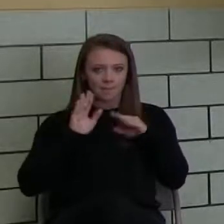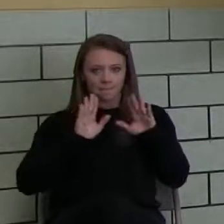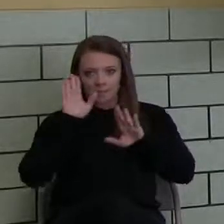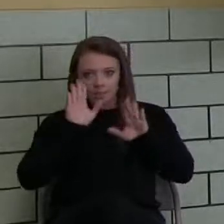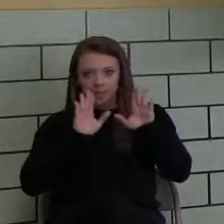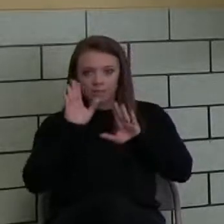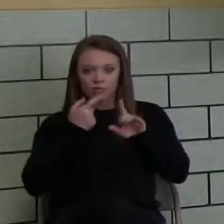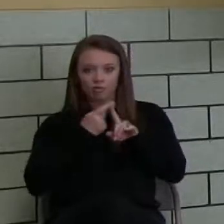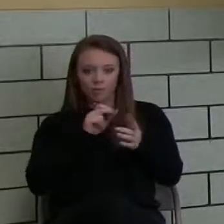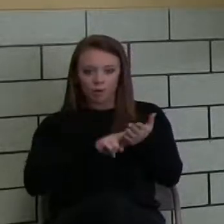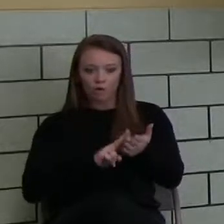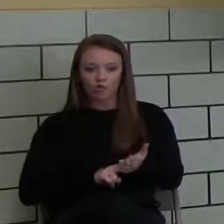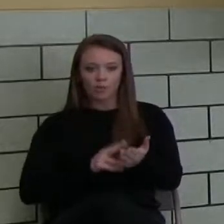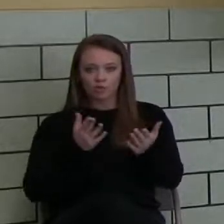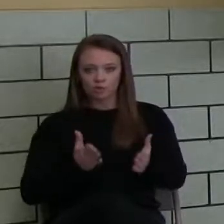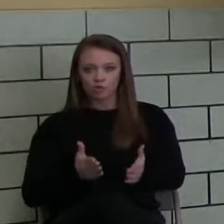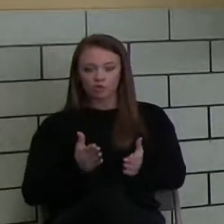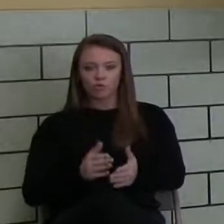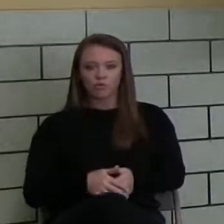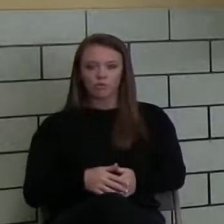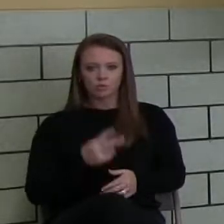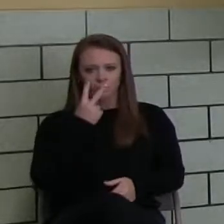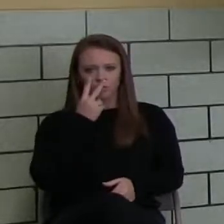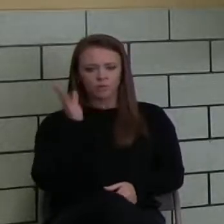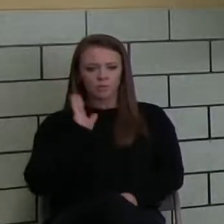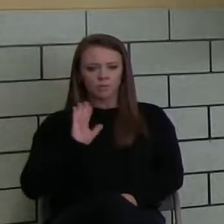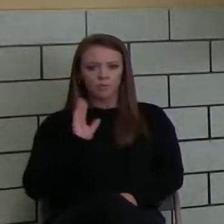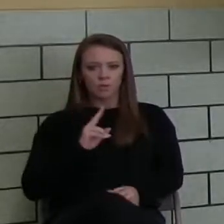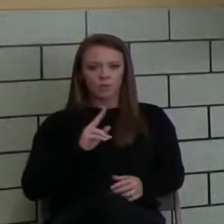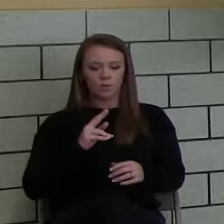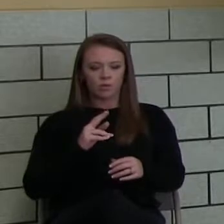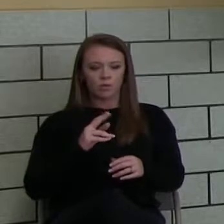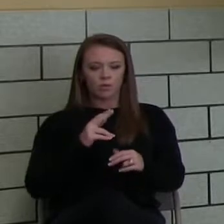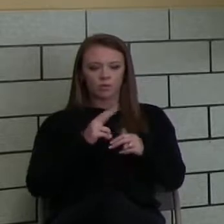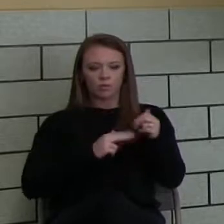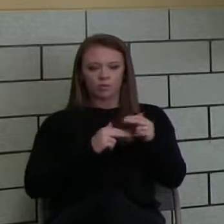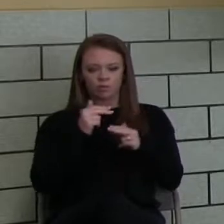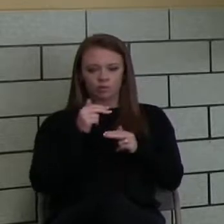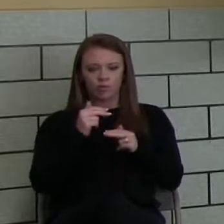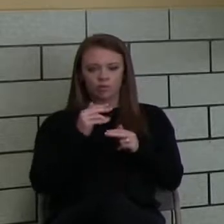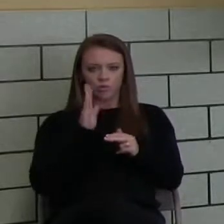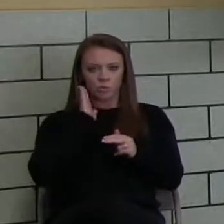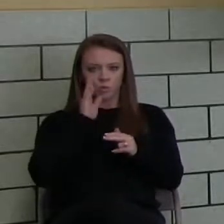then, as you saw previously, the construction will begin after the grass span.